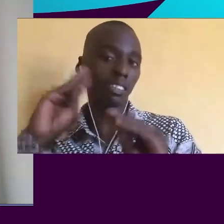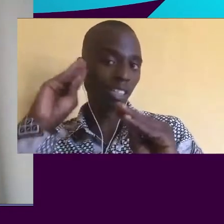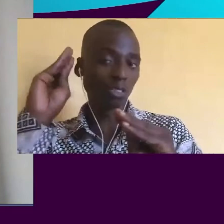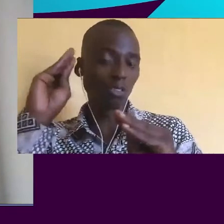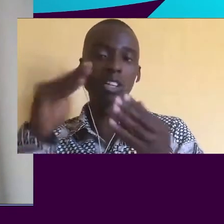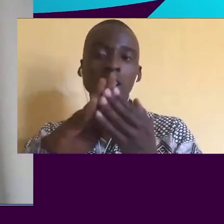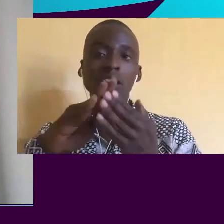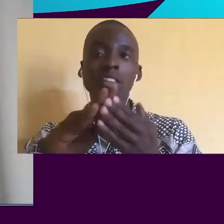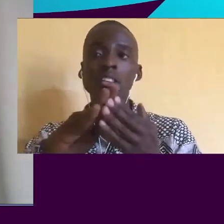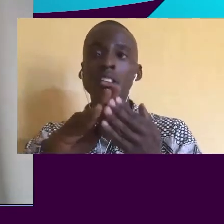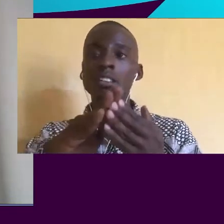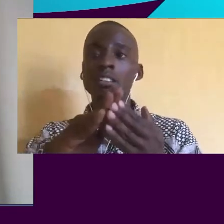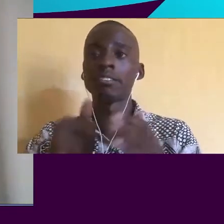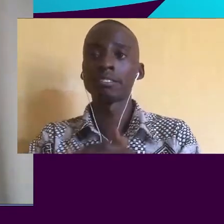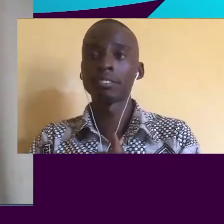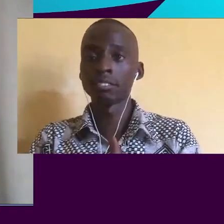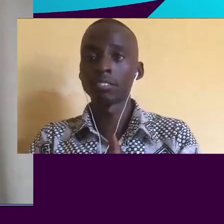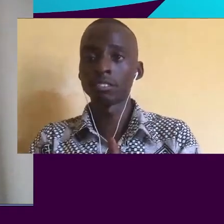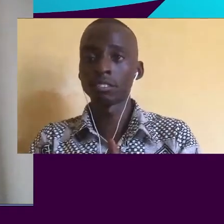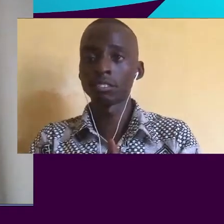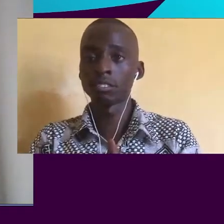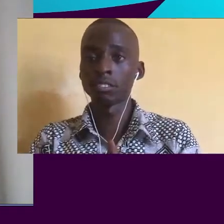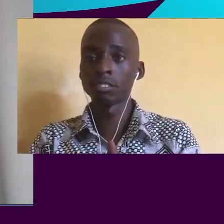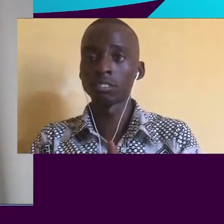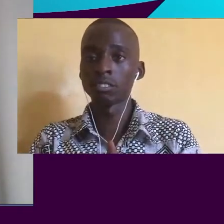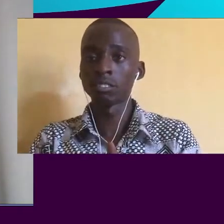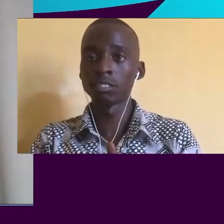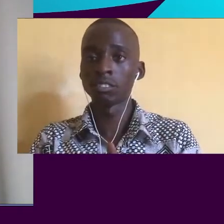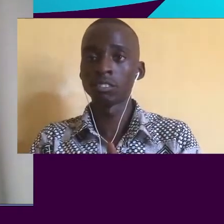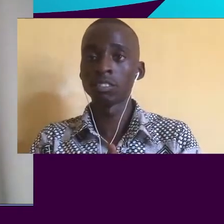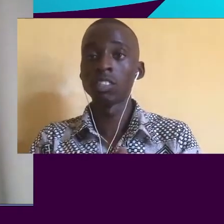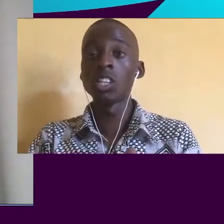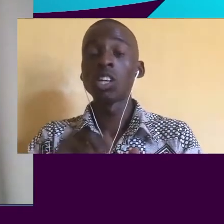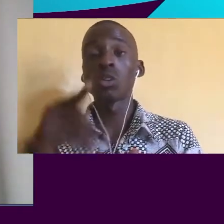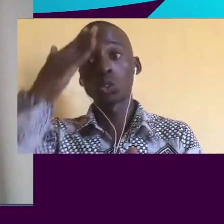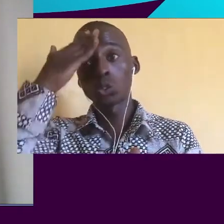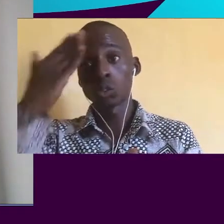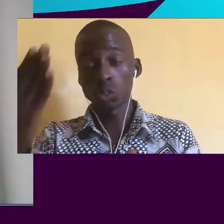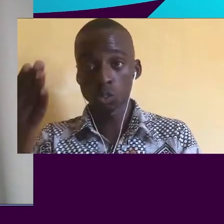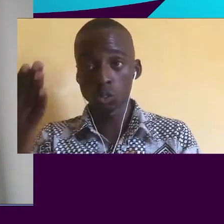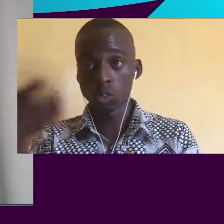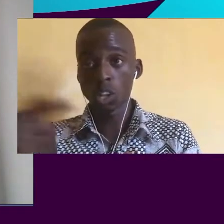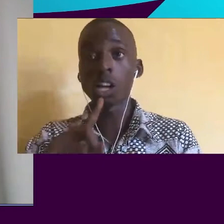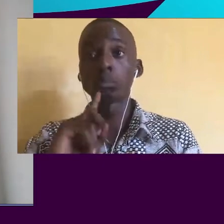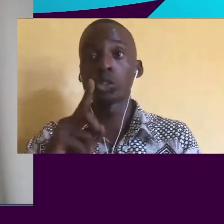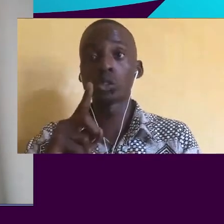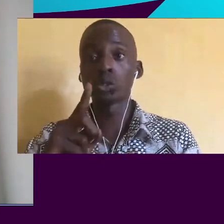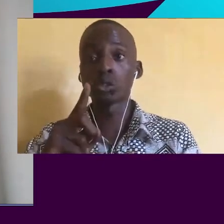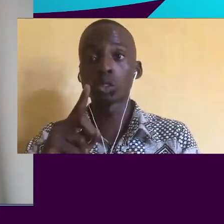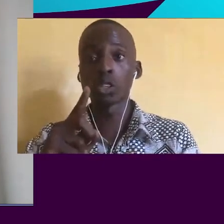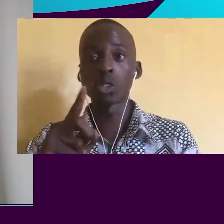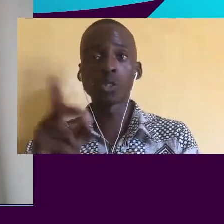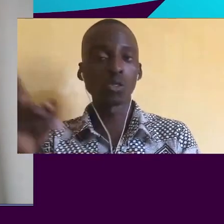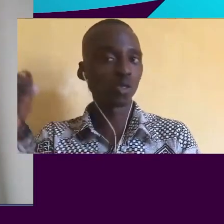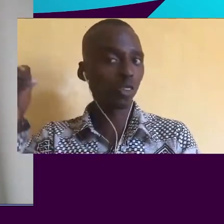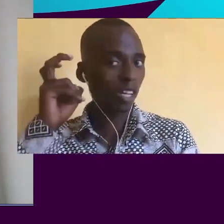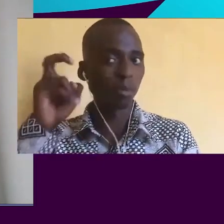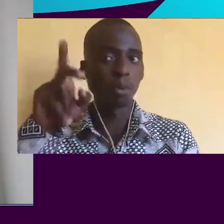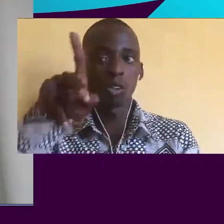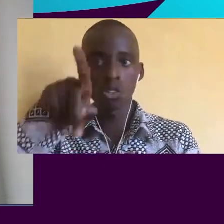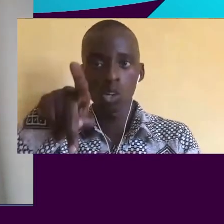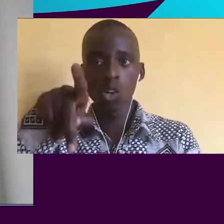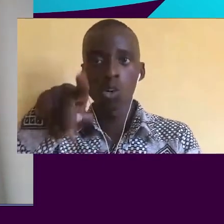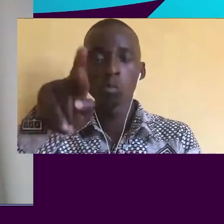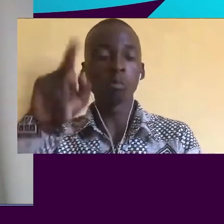previously. For those who don't know, I'm sure you're all aware, but Premier Skills is a partnership between the